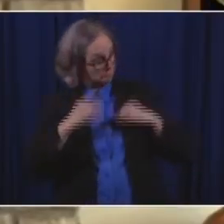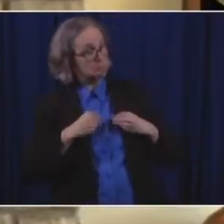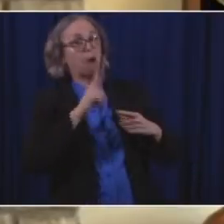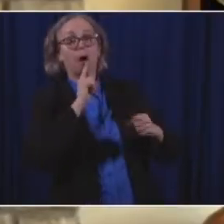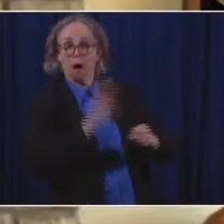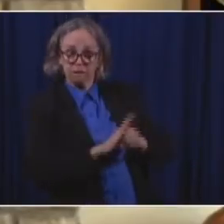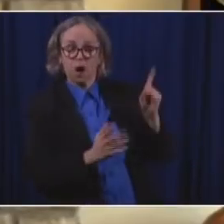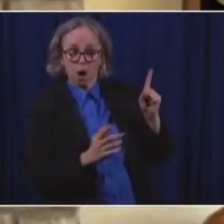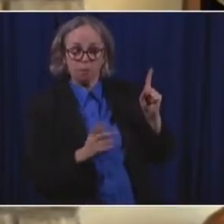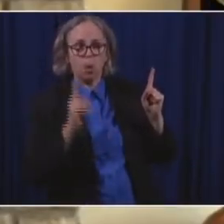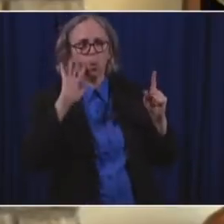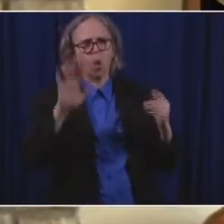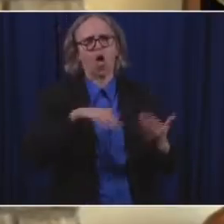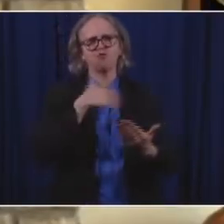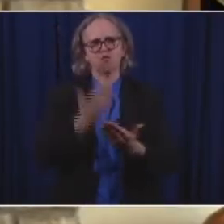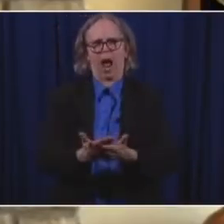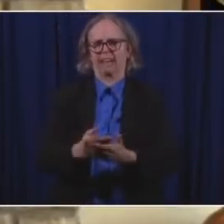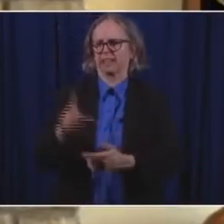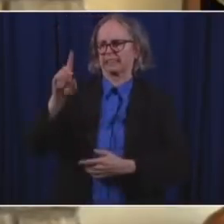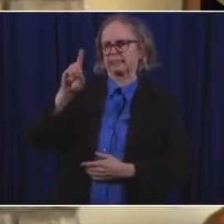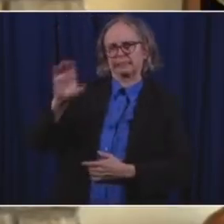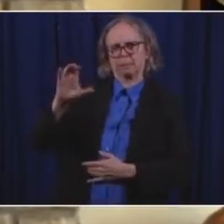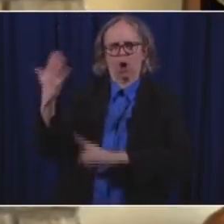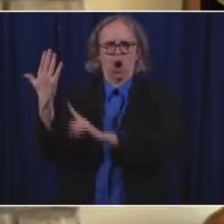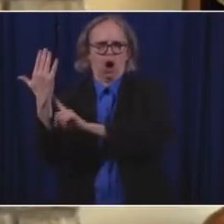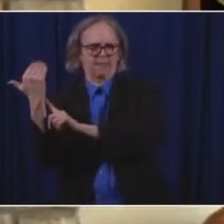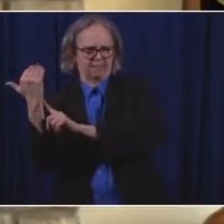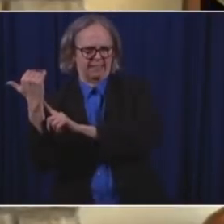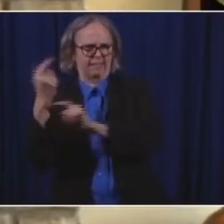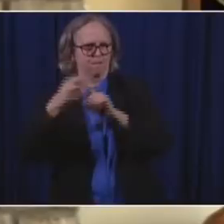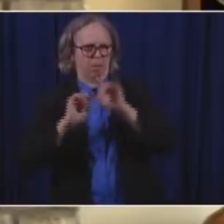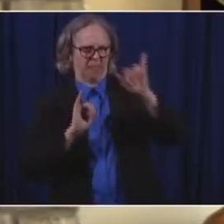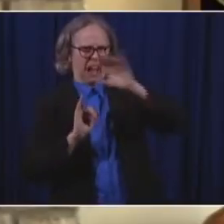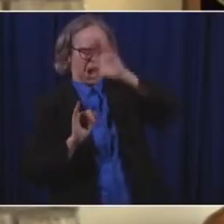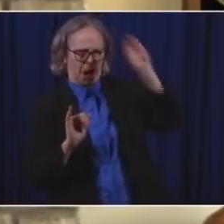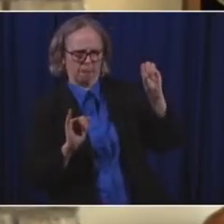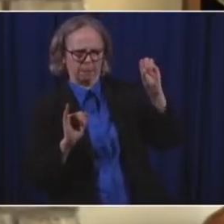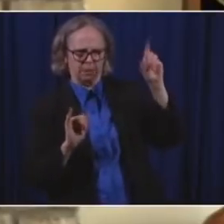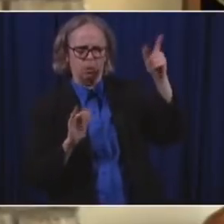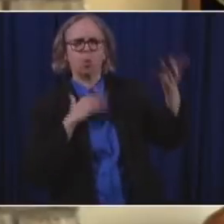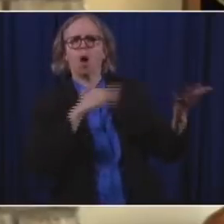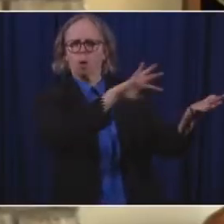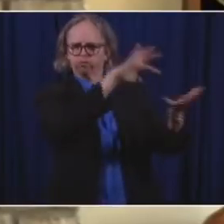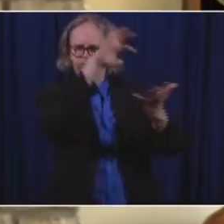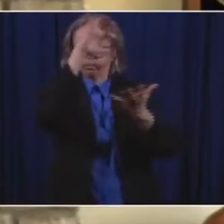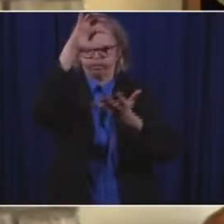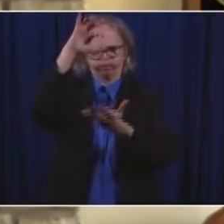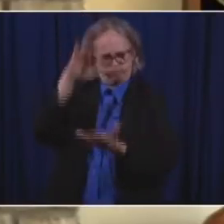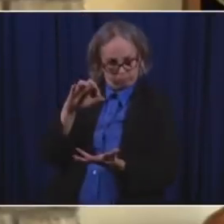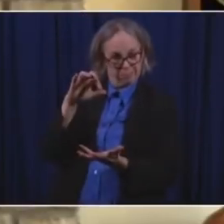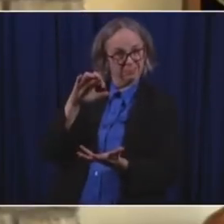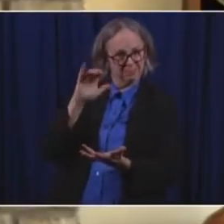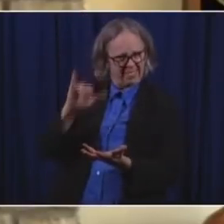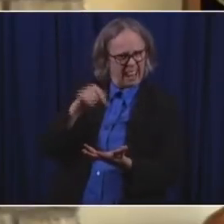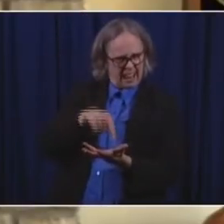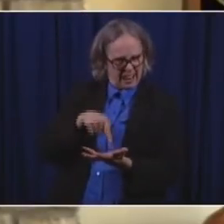December 15th, there will be a shipment that comes out.